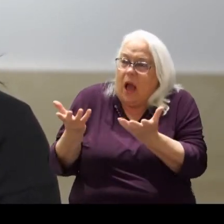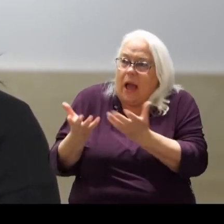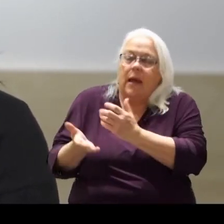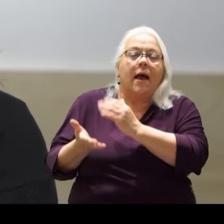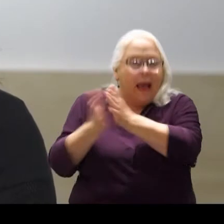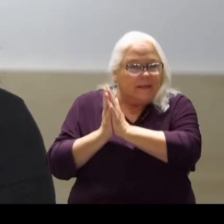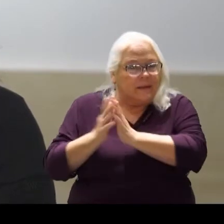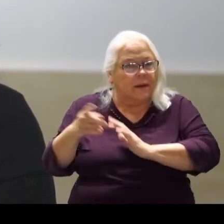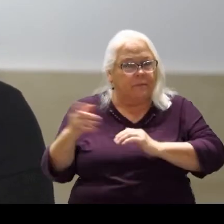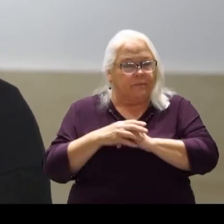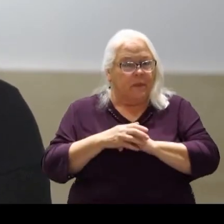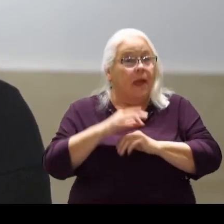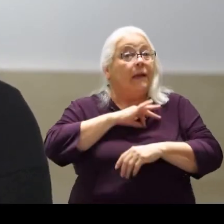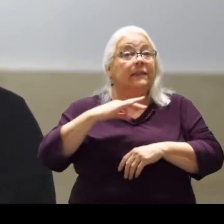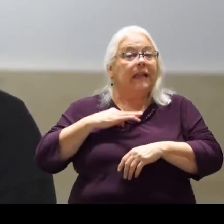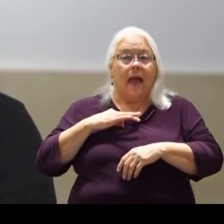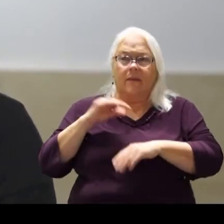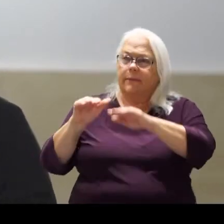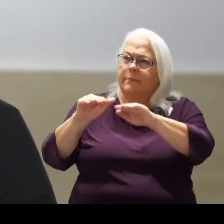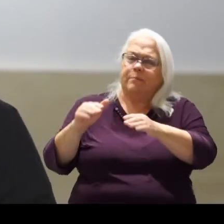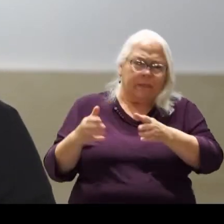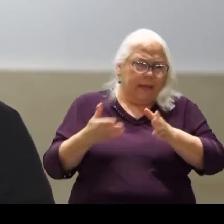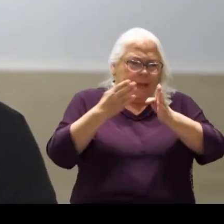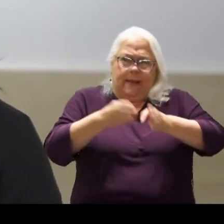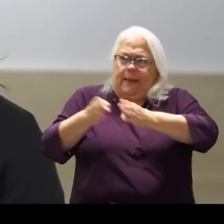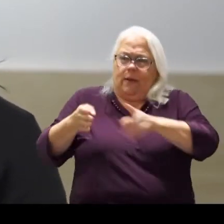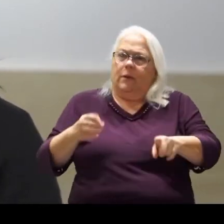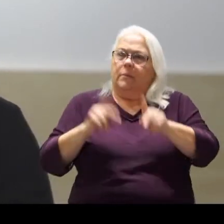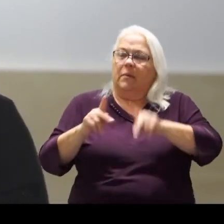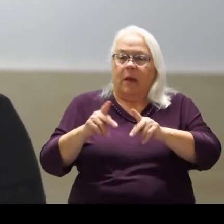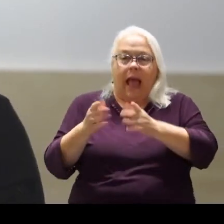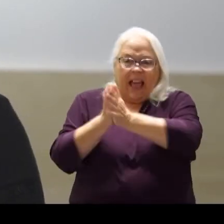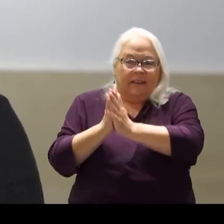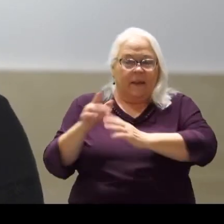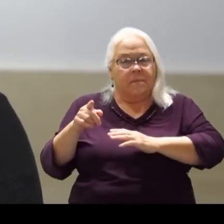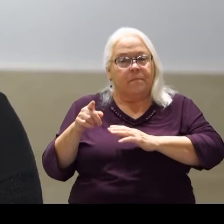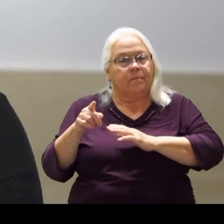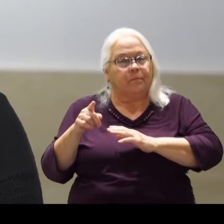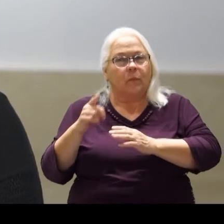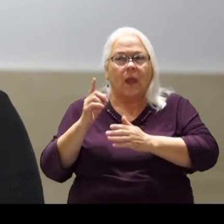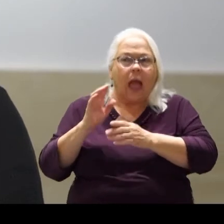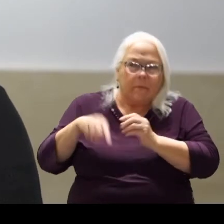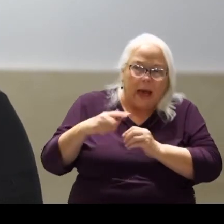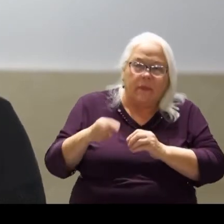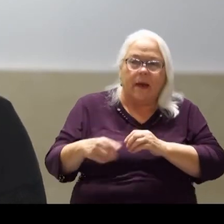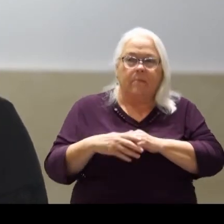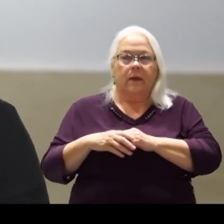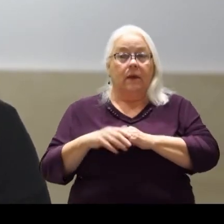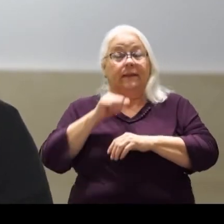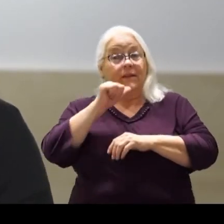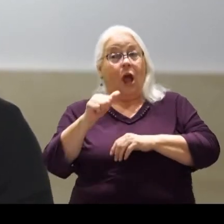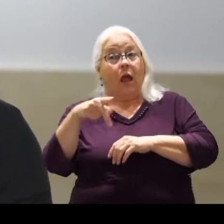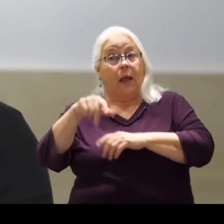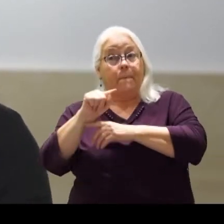out what they do to make it work. Ask the staff about the patients that you're working with, and come in and see them